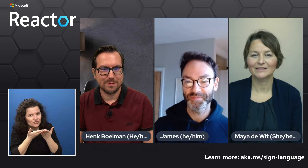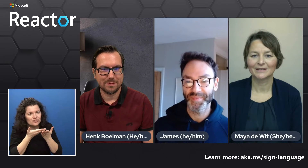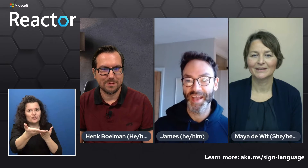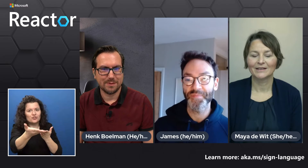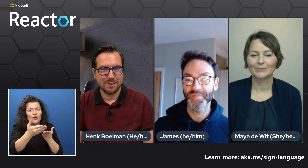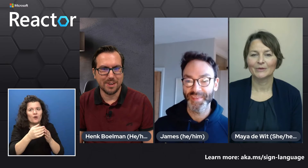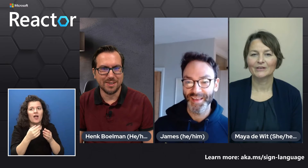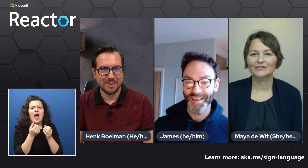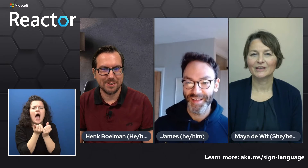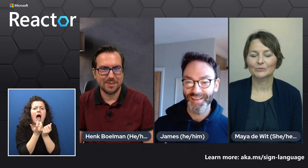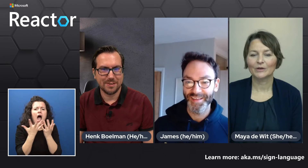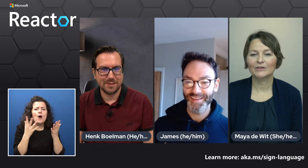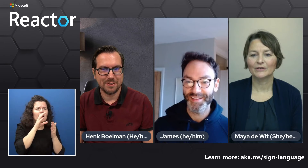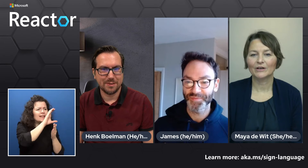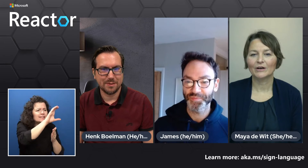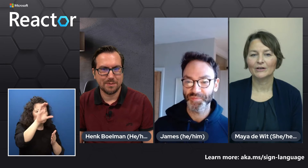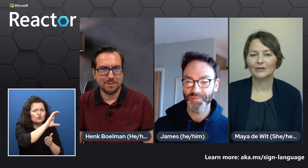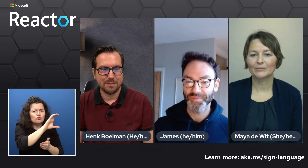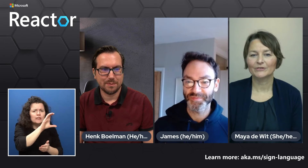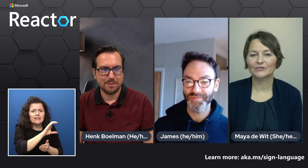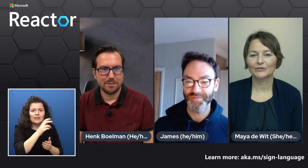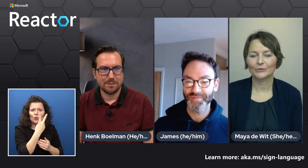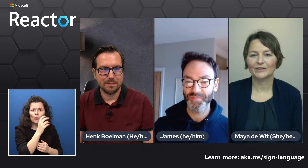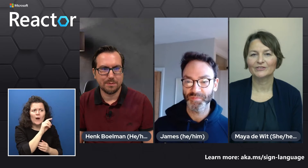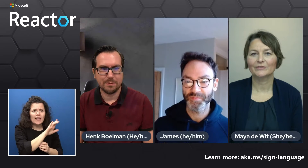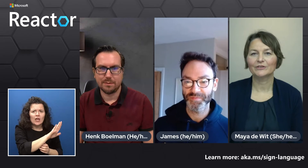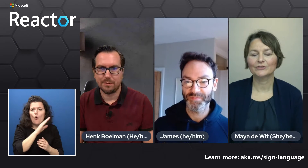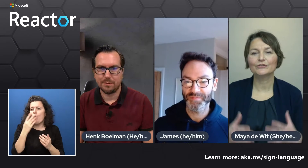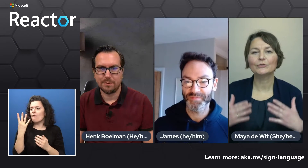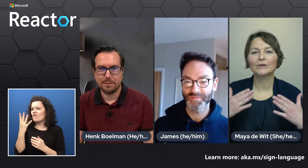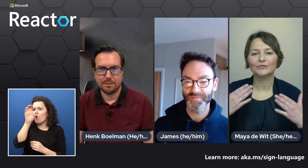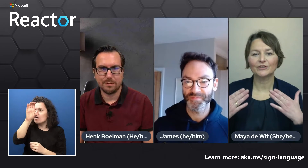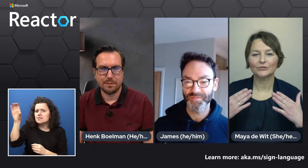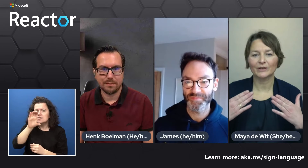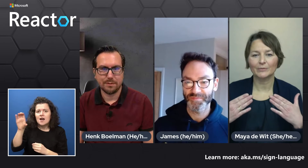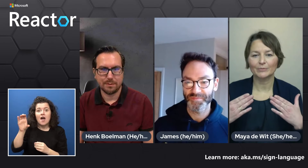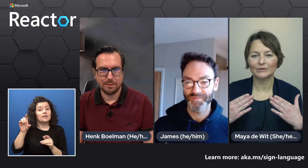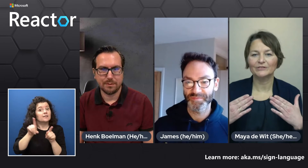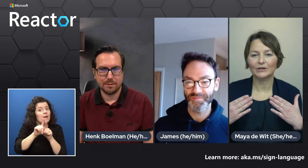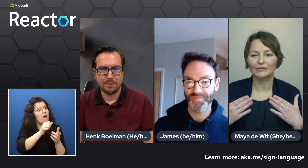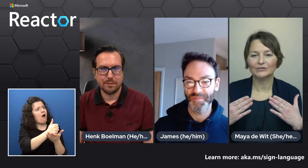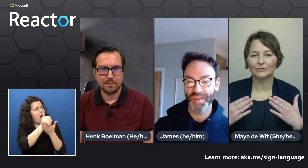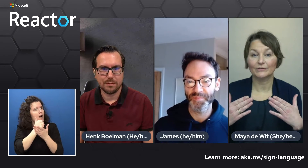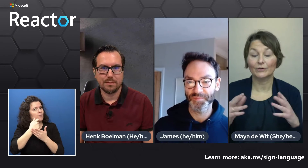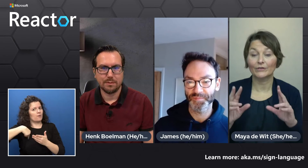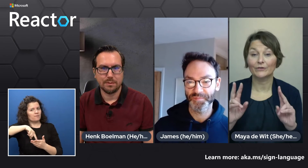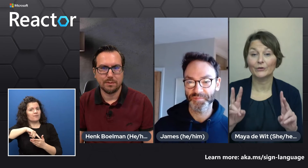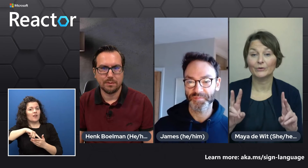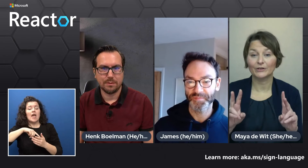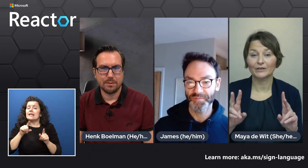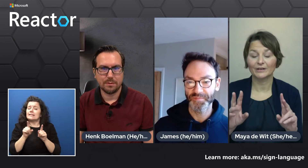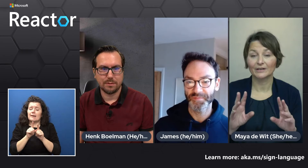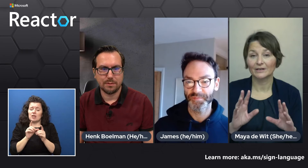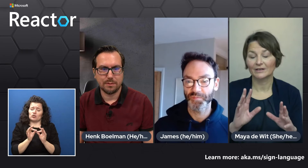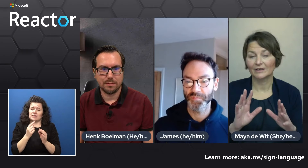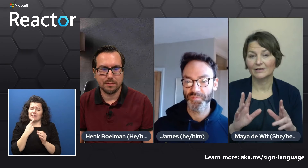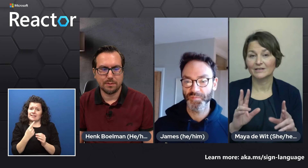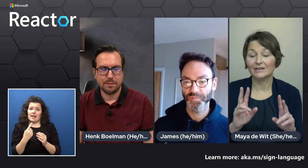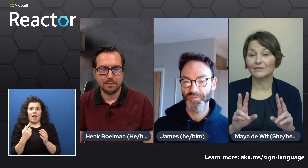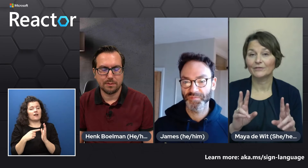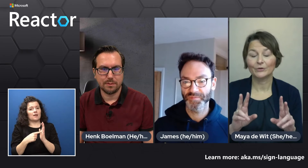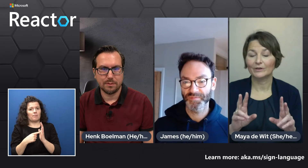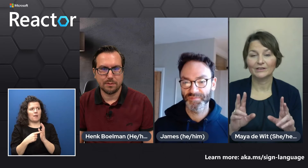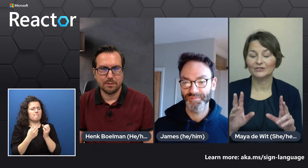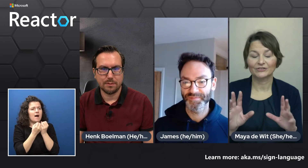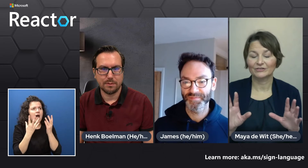that. Yeah. Because that's one of our arguments too, is if there's too much visual input also for the viewer, the